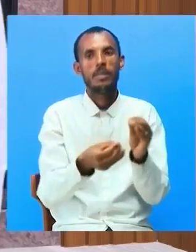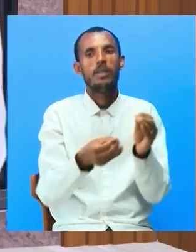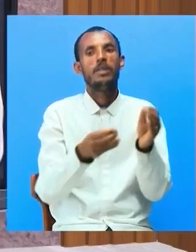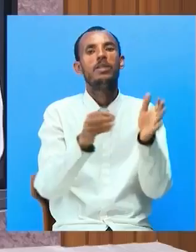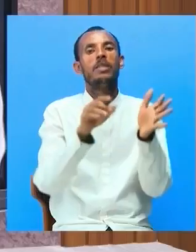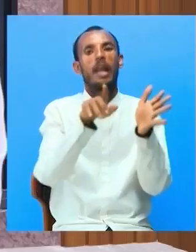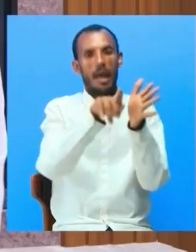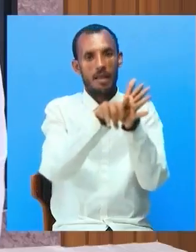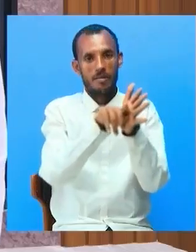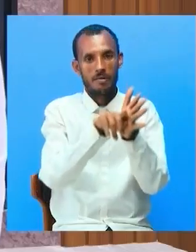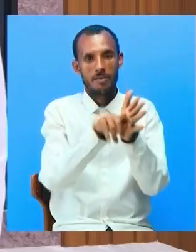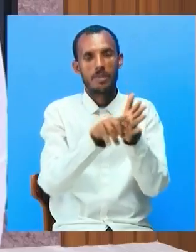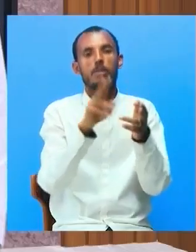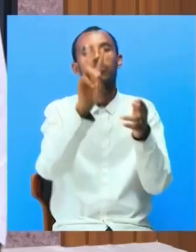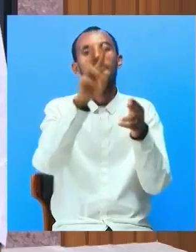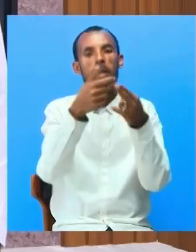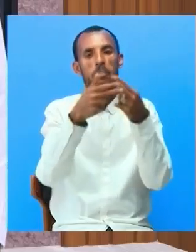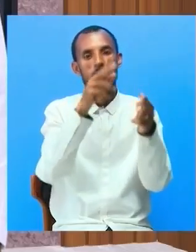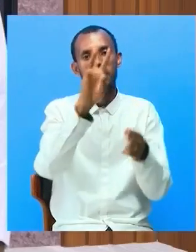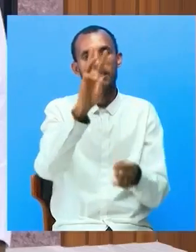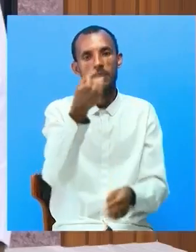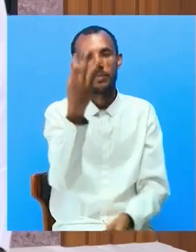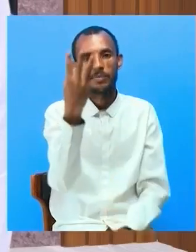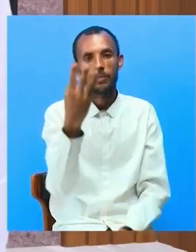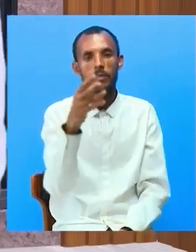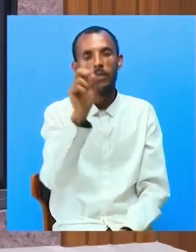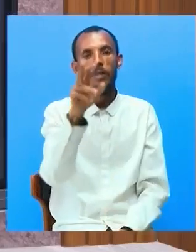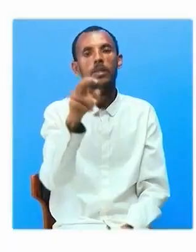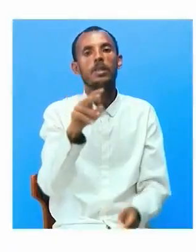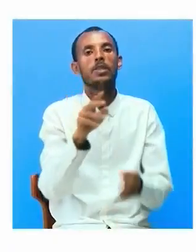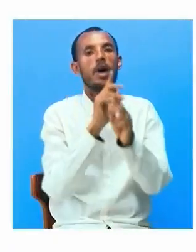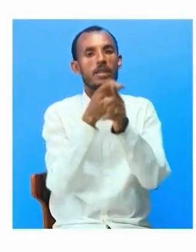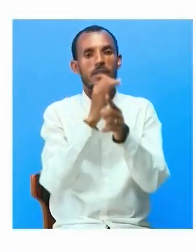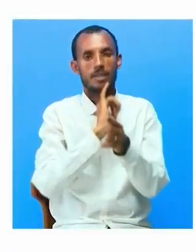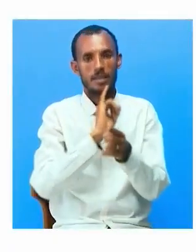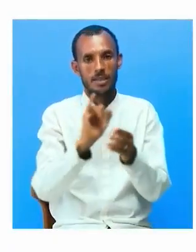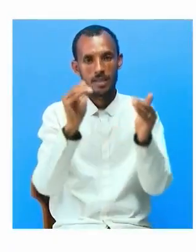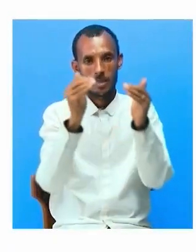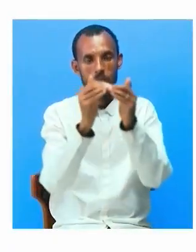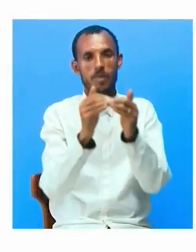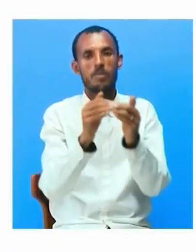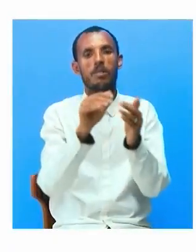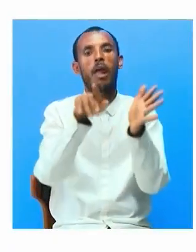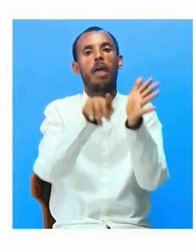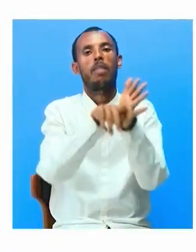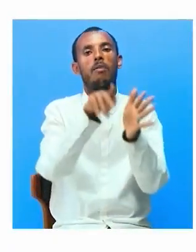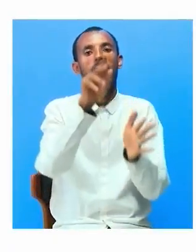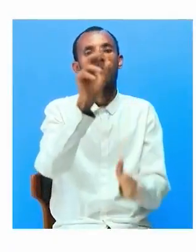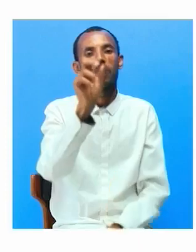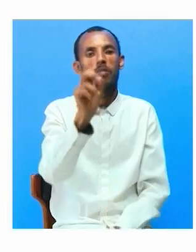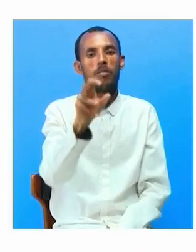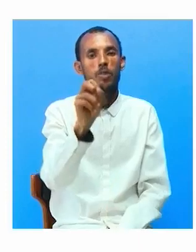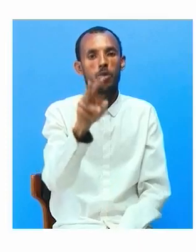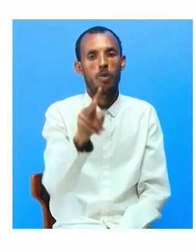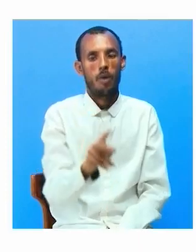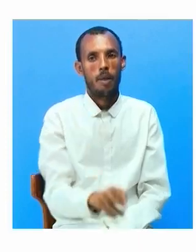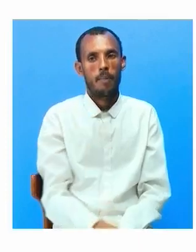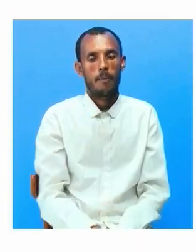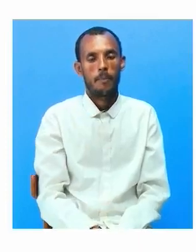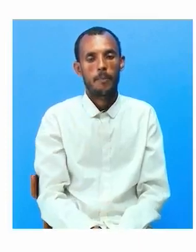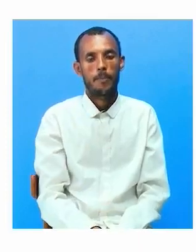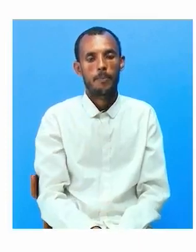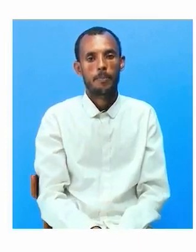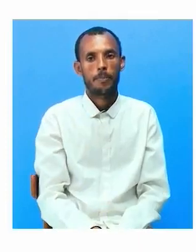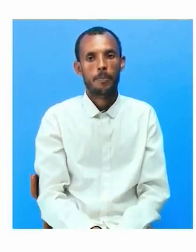and 6. So 2 times 6 it is 12. So the answer will be it is negative